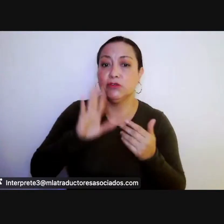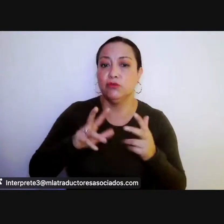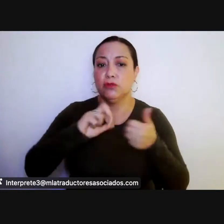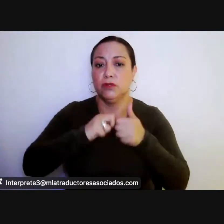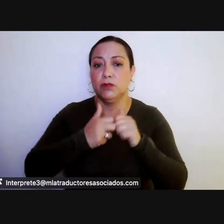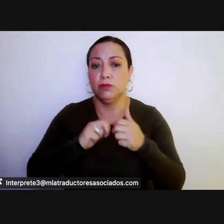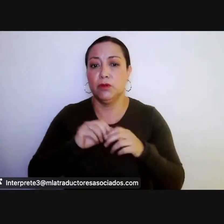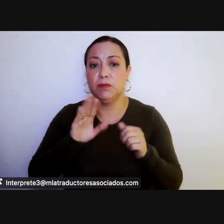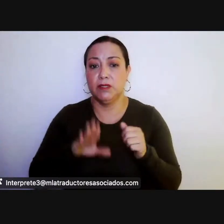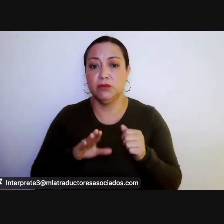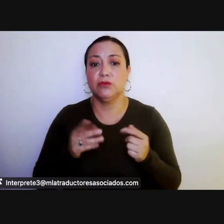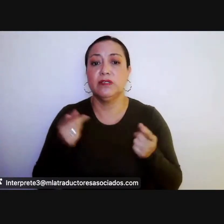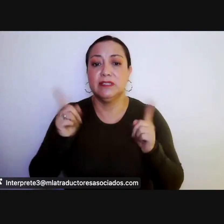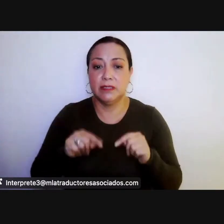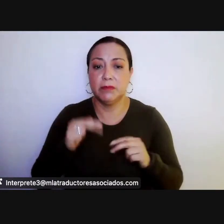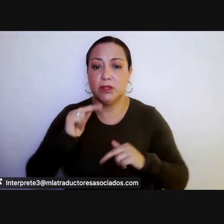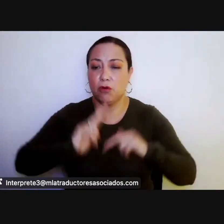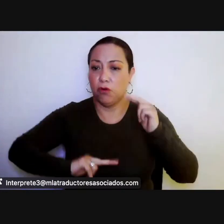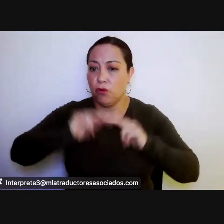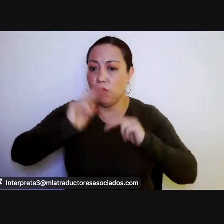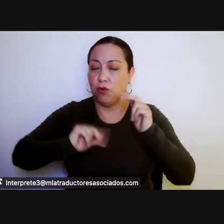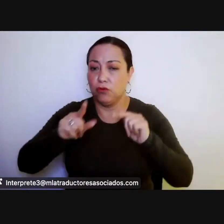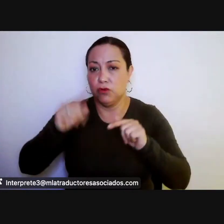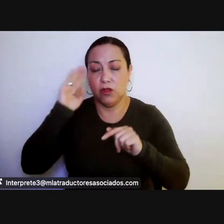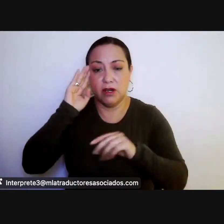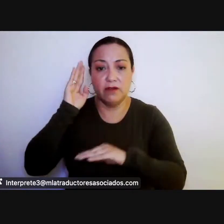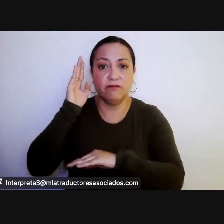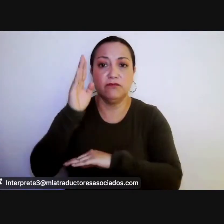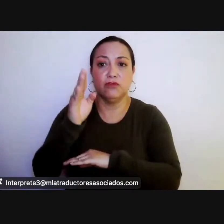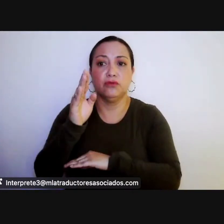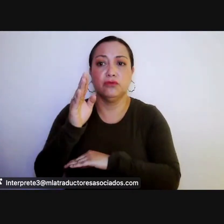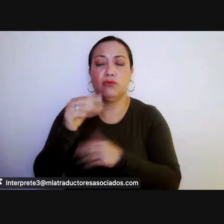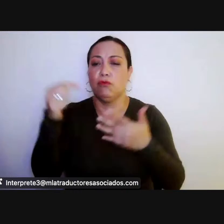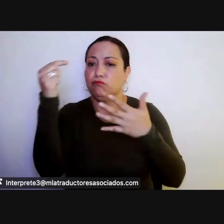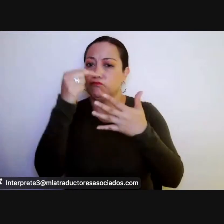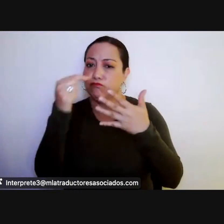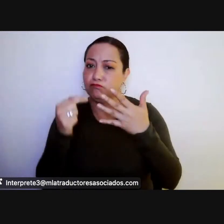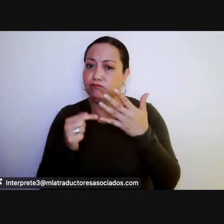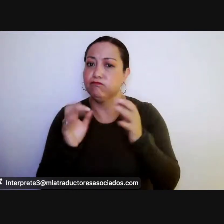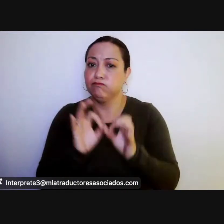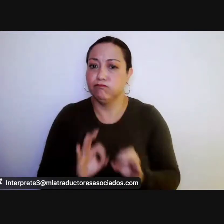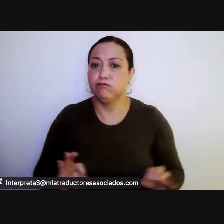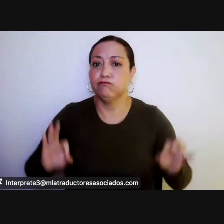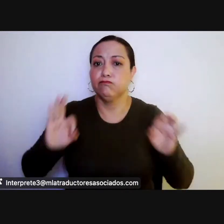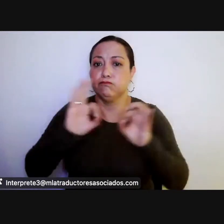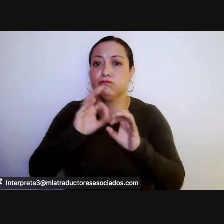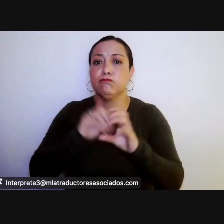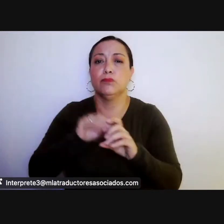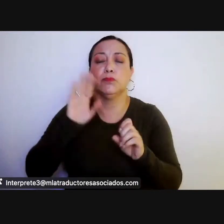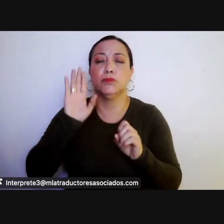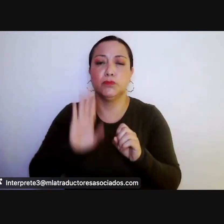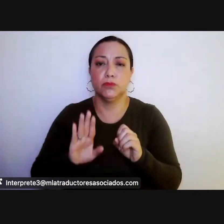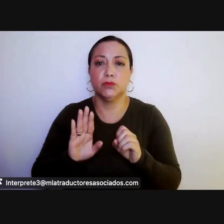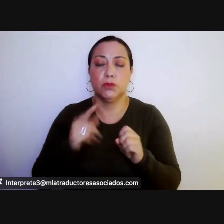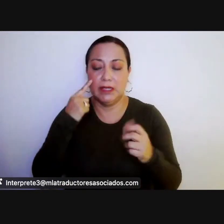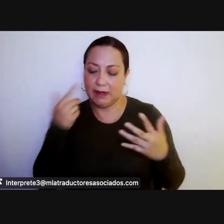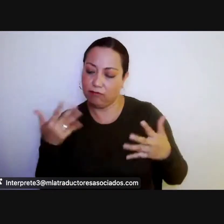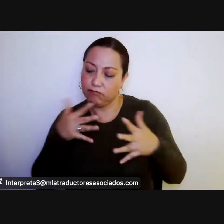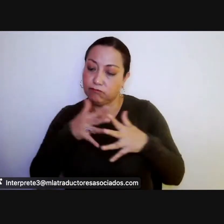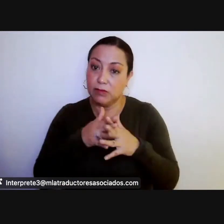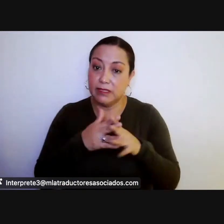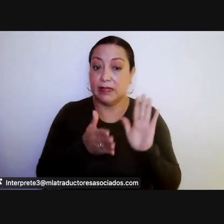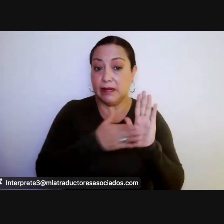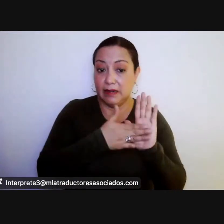the analysis on the problematics and to build in the future key elements in this articulation